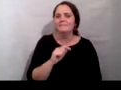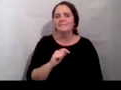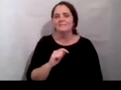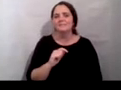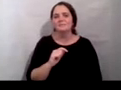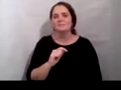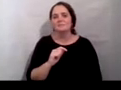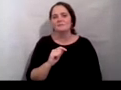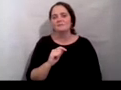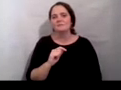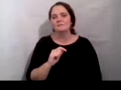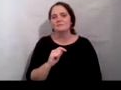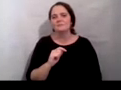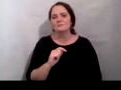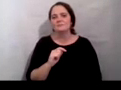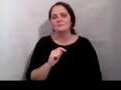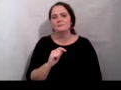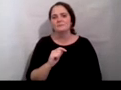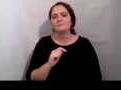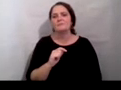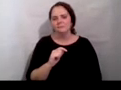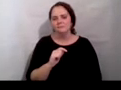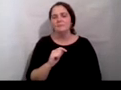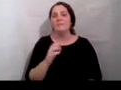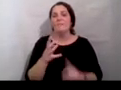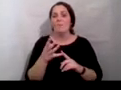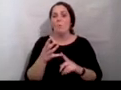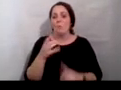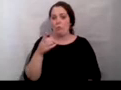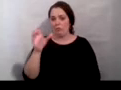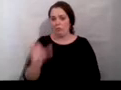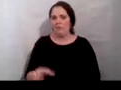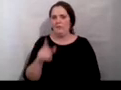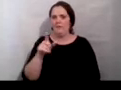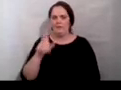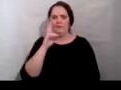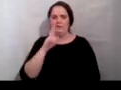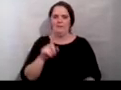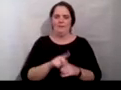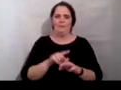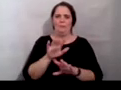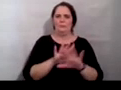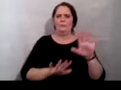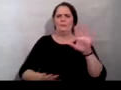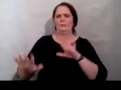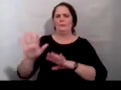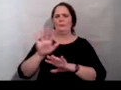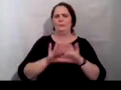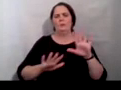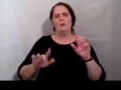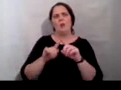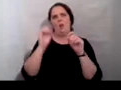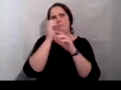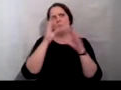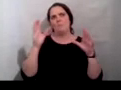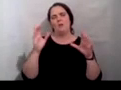And you can see here in this little swamp on the way to Oban, you can see that we look like we're having this